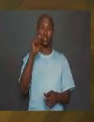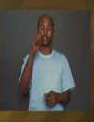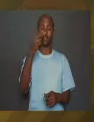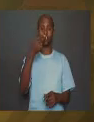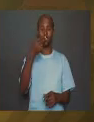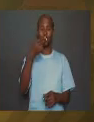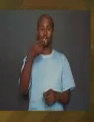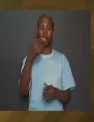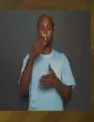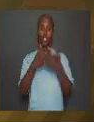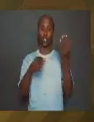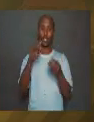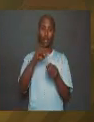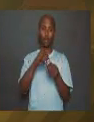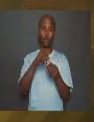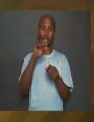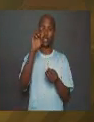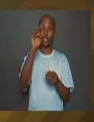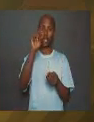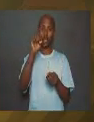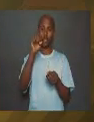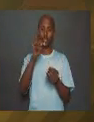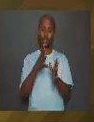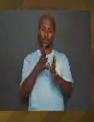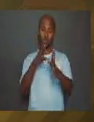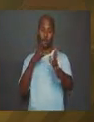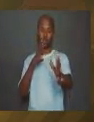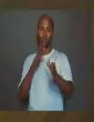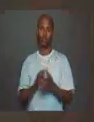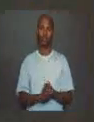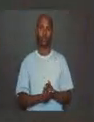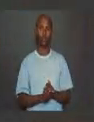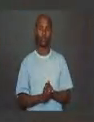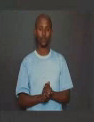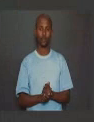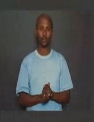sum Sn for this sequence.